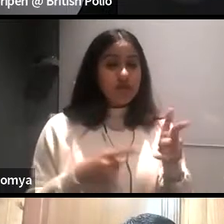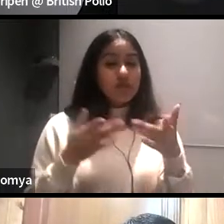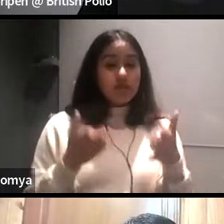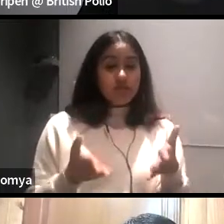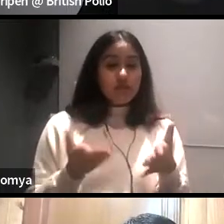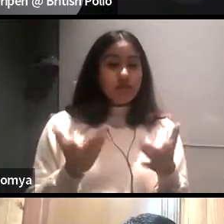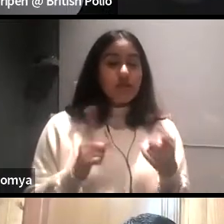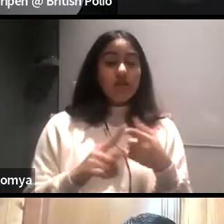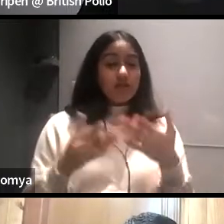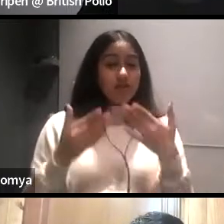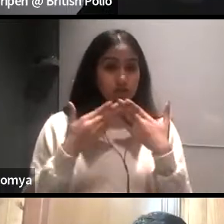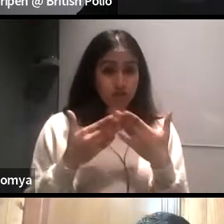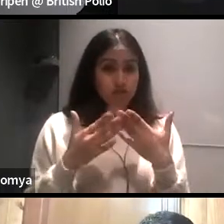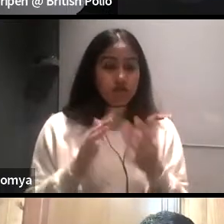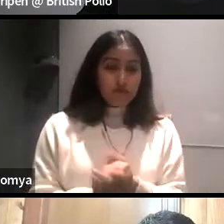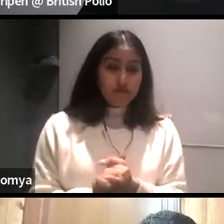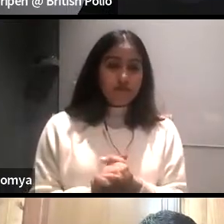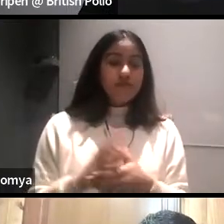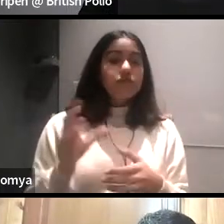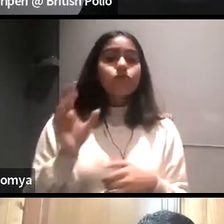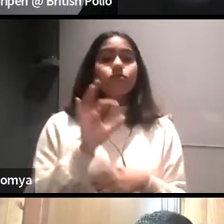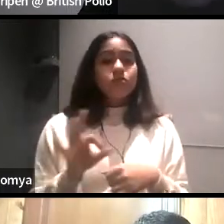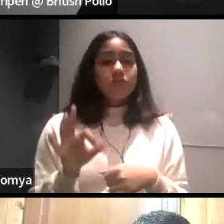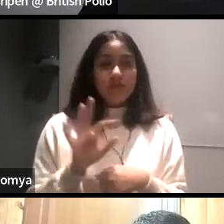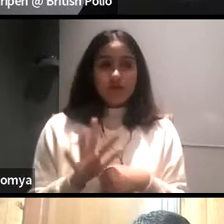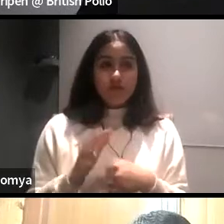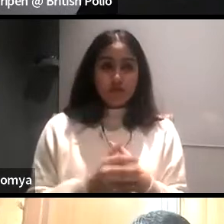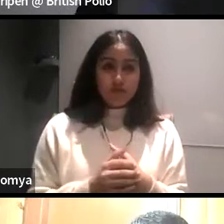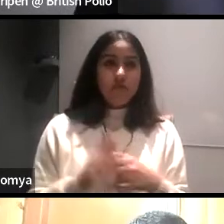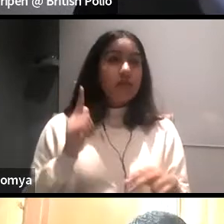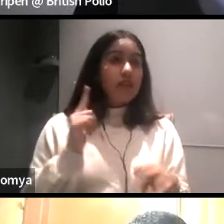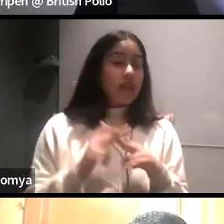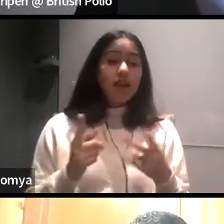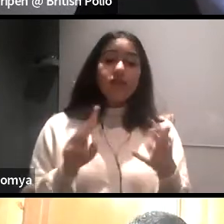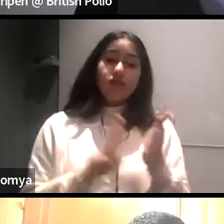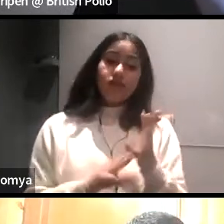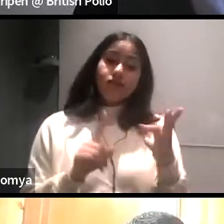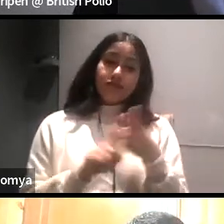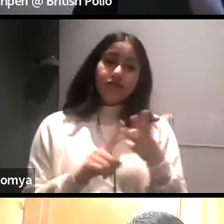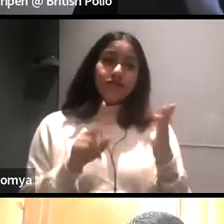of the educated, of the wealthy, and often of men. And the